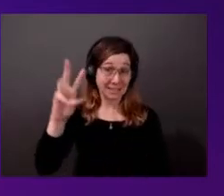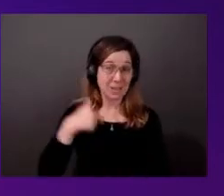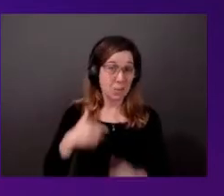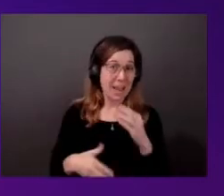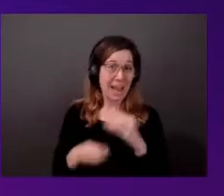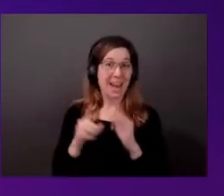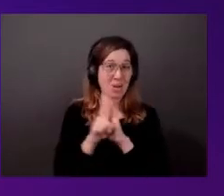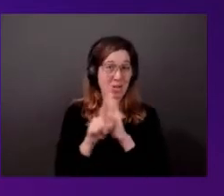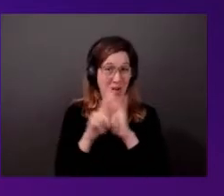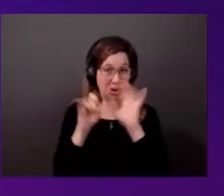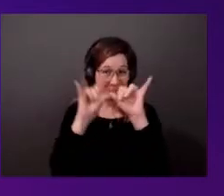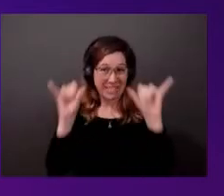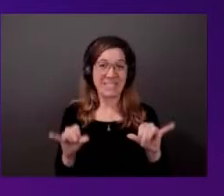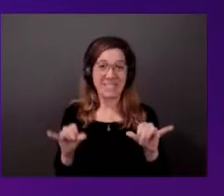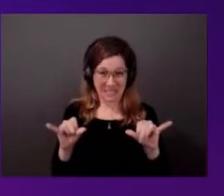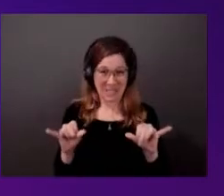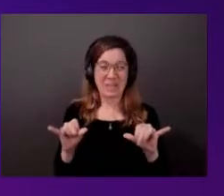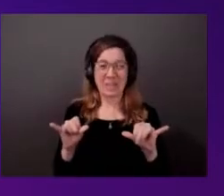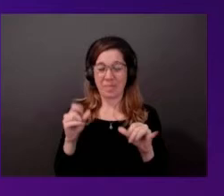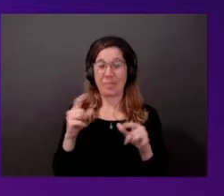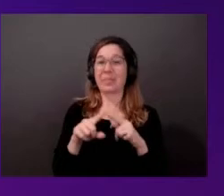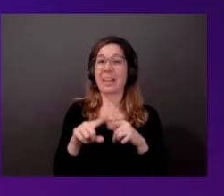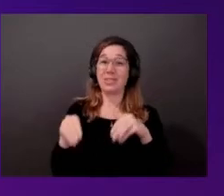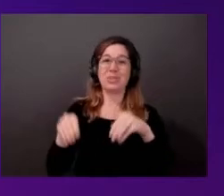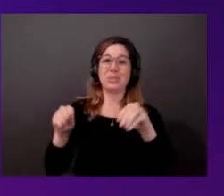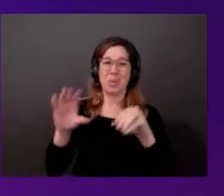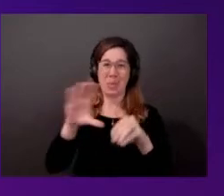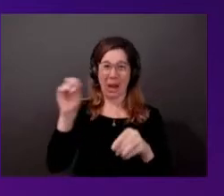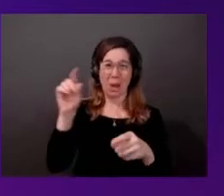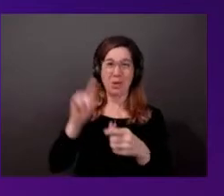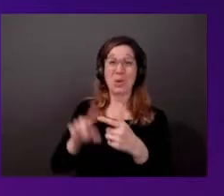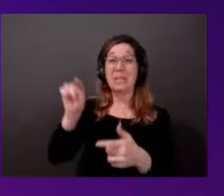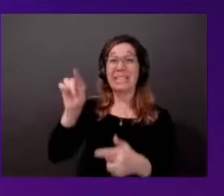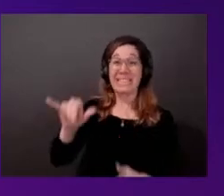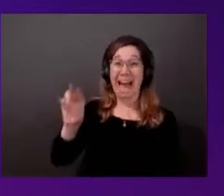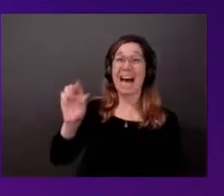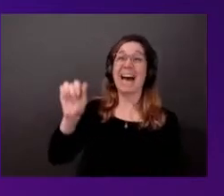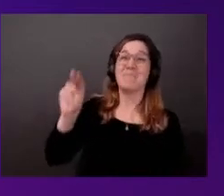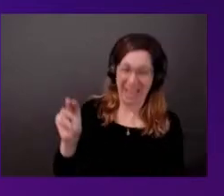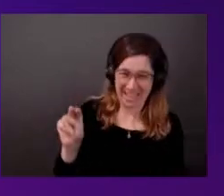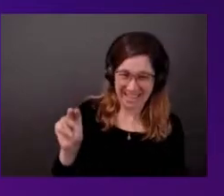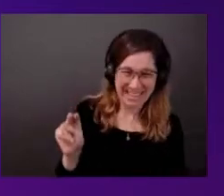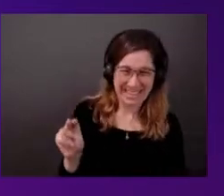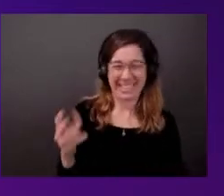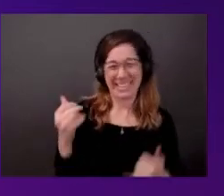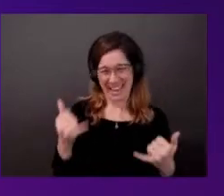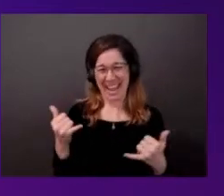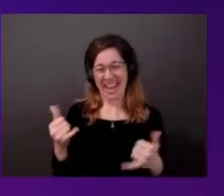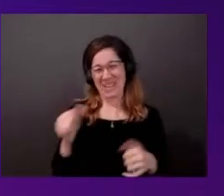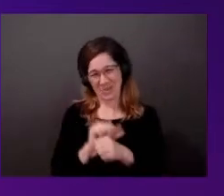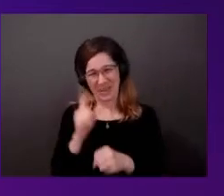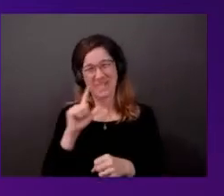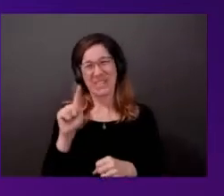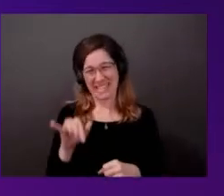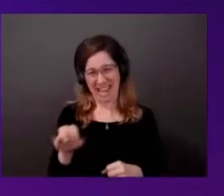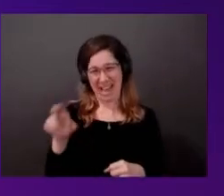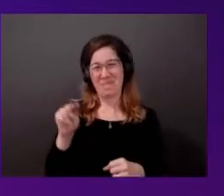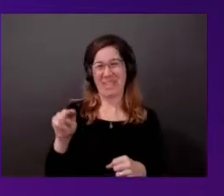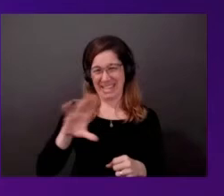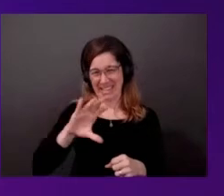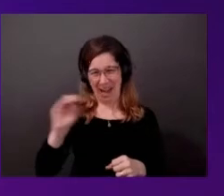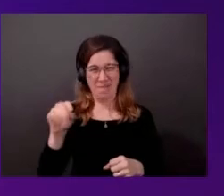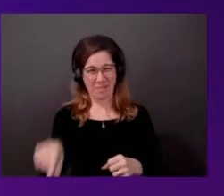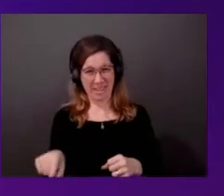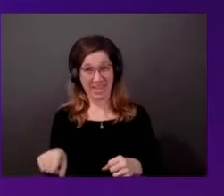sold the company to Tyman in 2019. And that's our journey actually so far. And under Tyman, we are building more and more